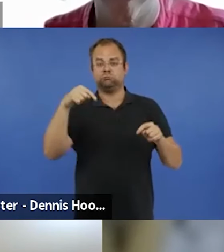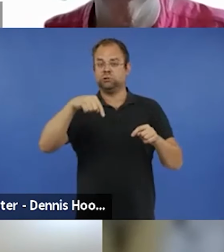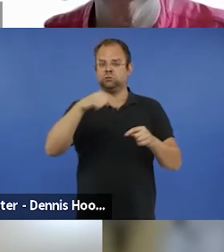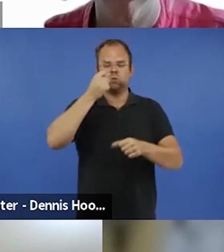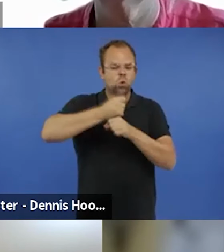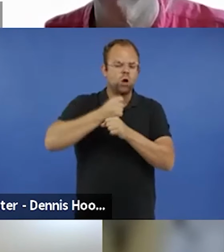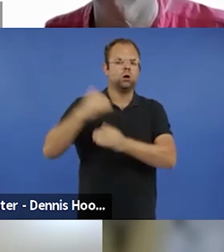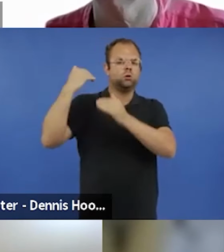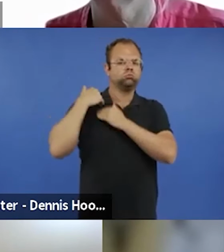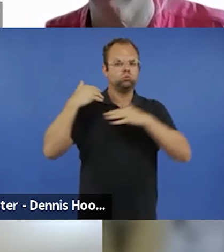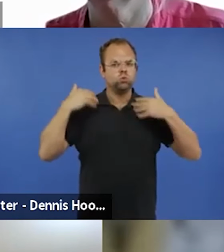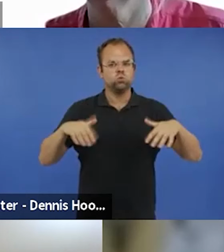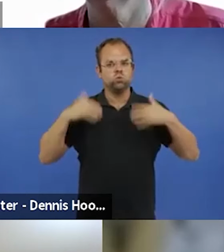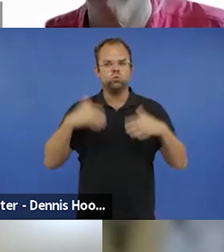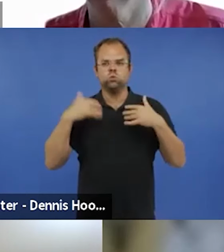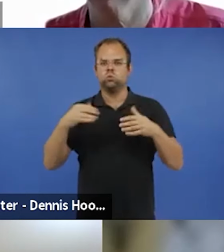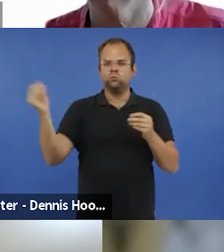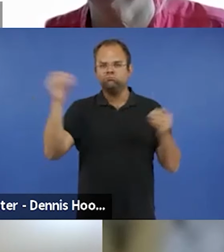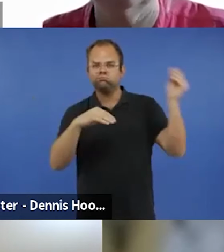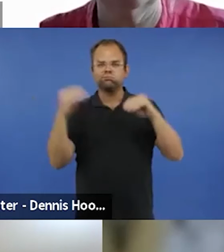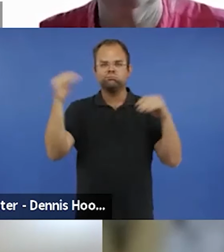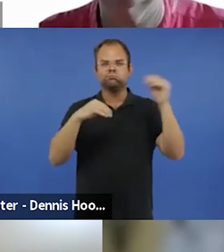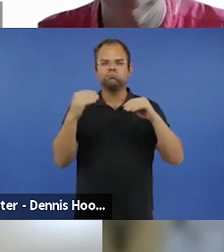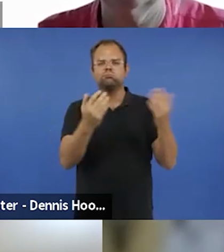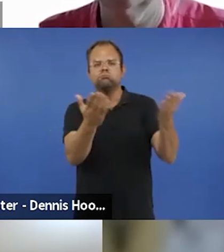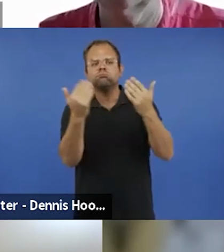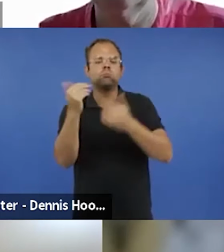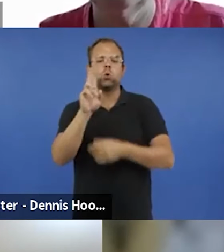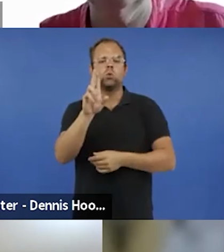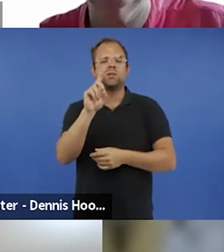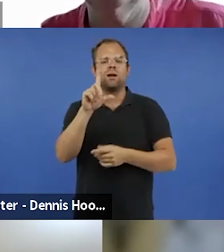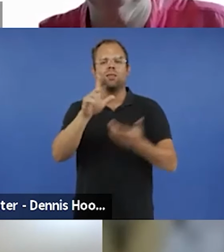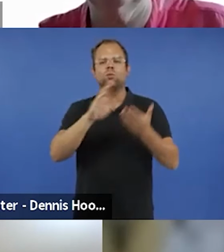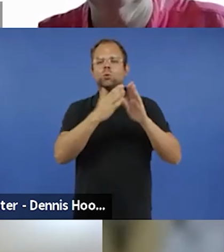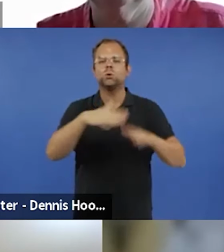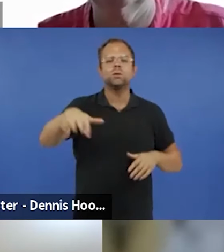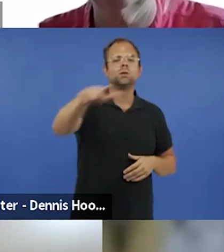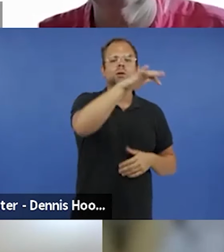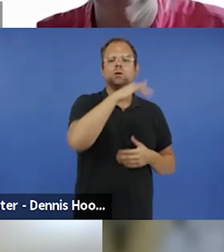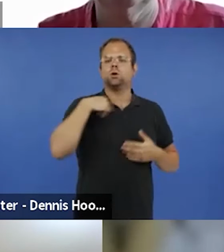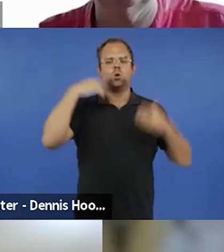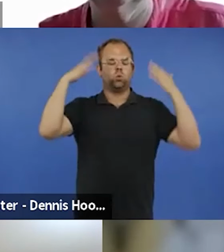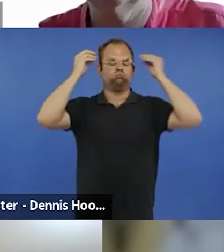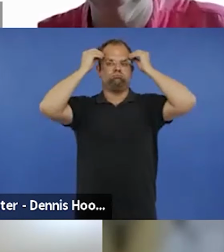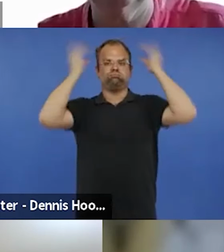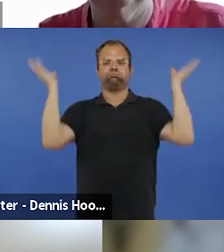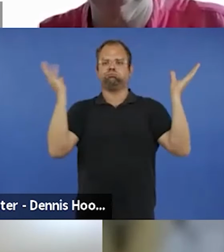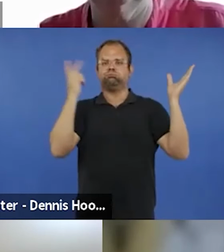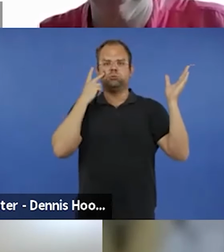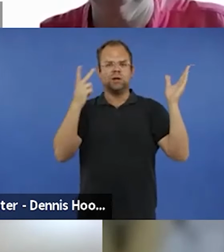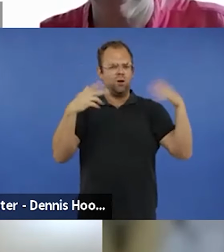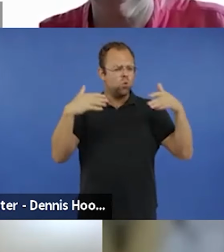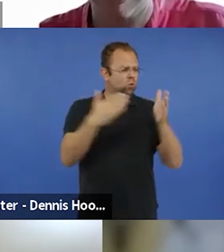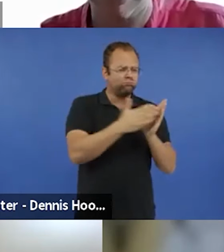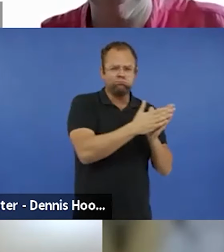minds to see even how much broader it is. It just keeps getting richer and richer and richer. And it's so exciting to see. So we invite your